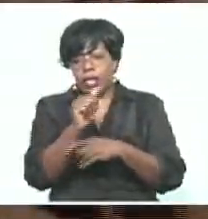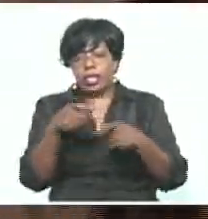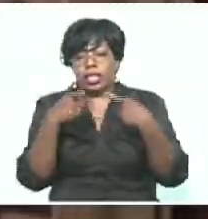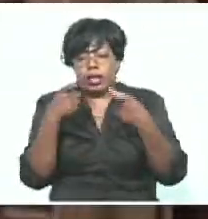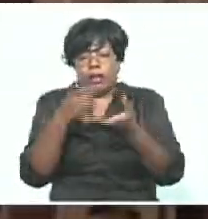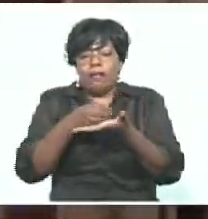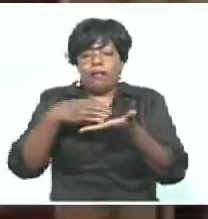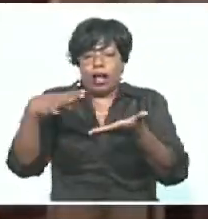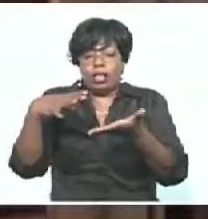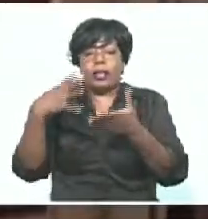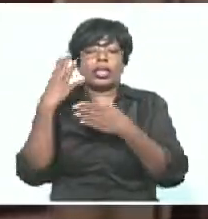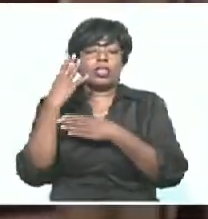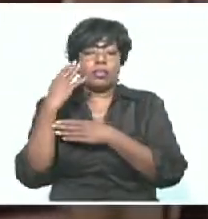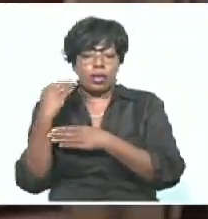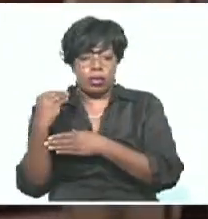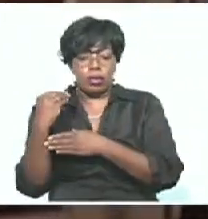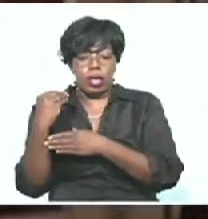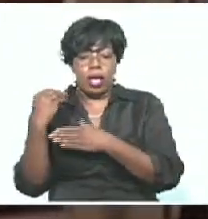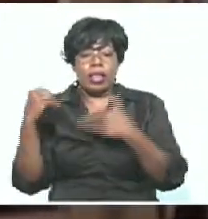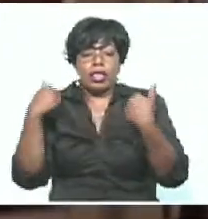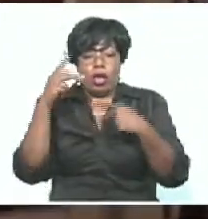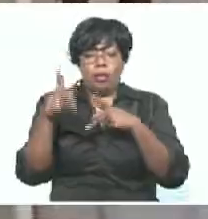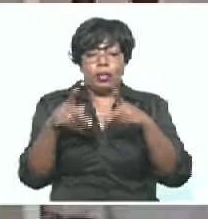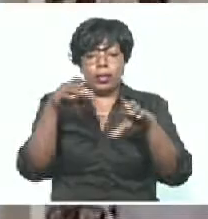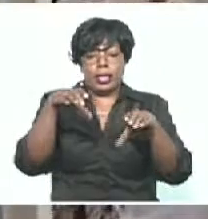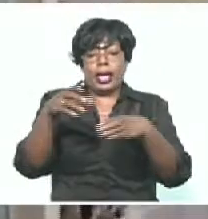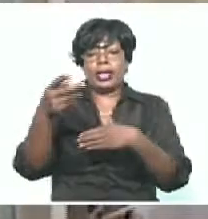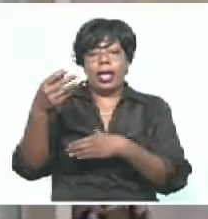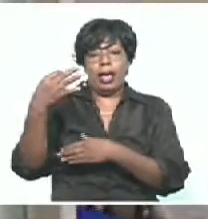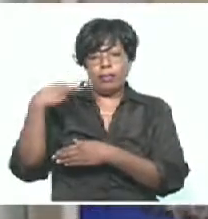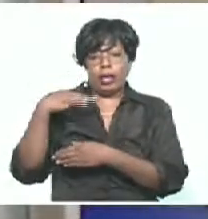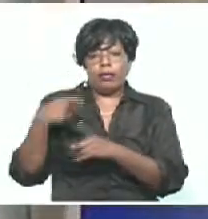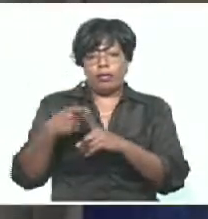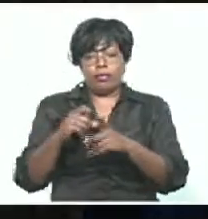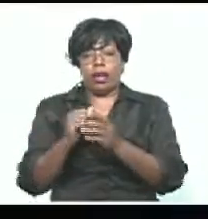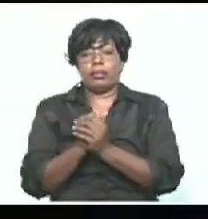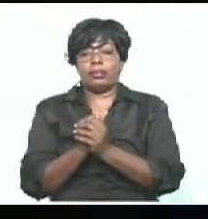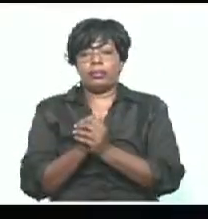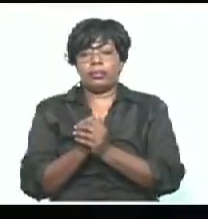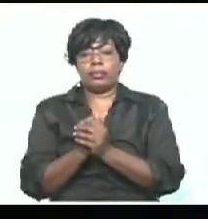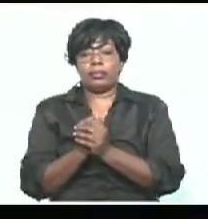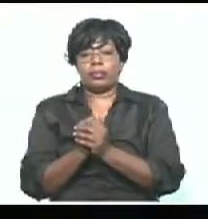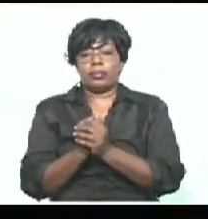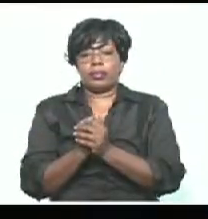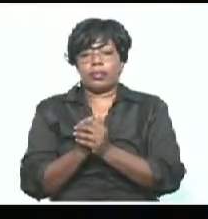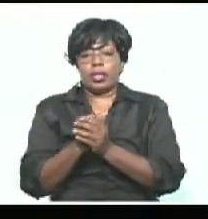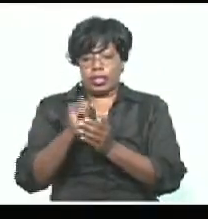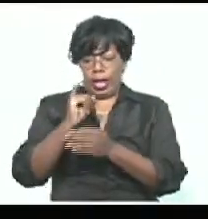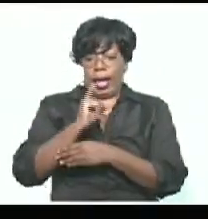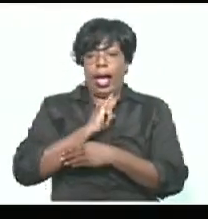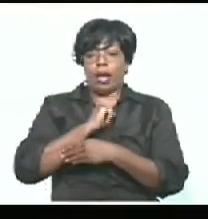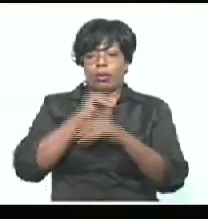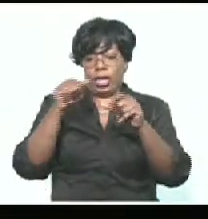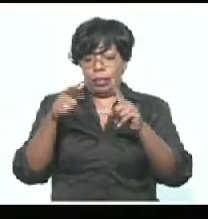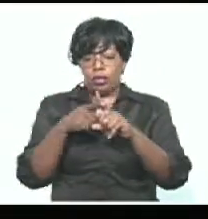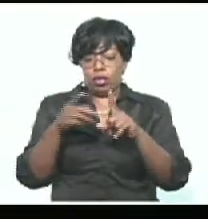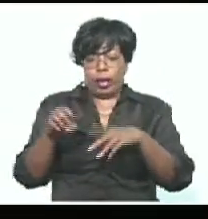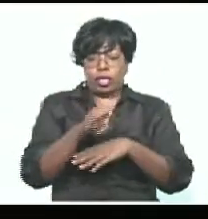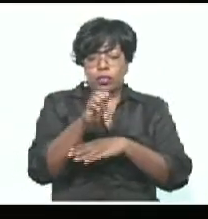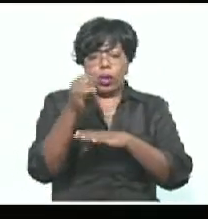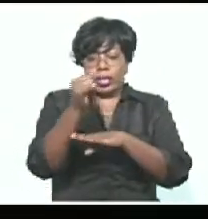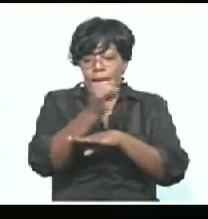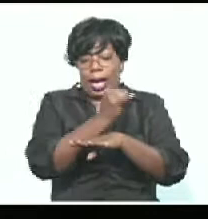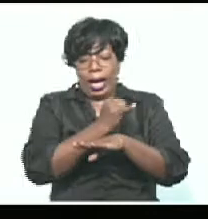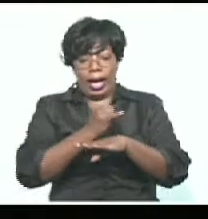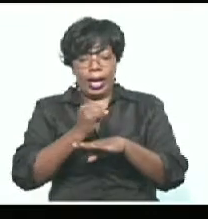experience, one she says other young people can benefit from. I've been able to explore islands.